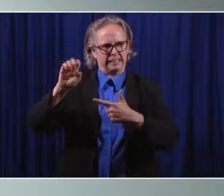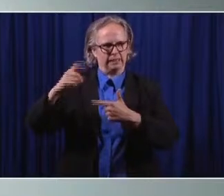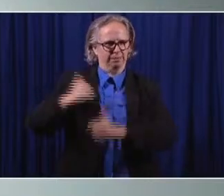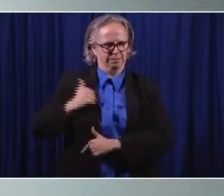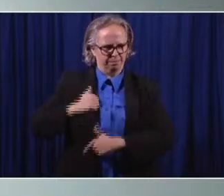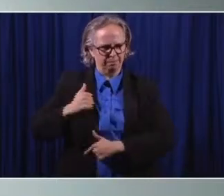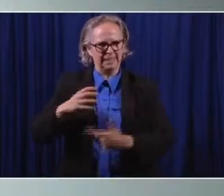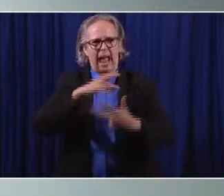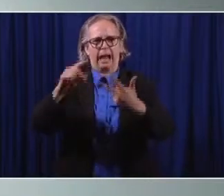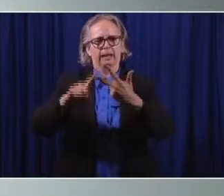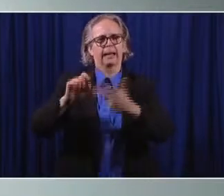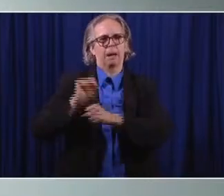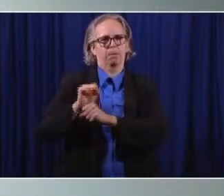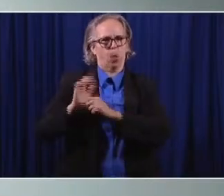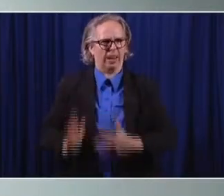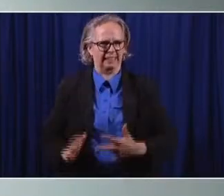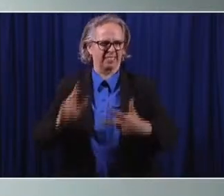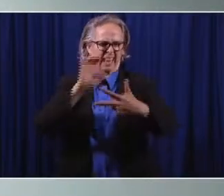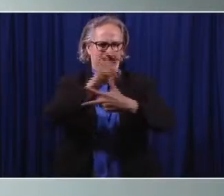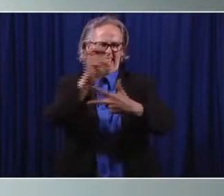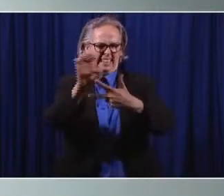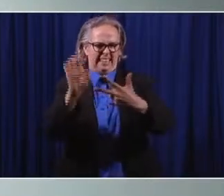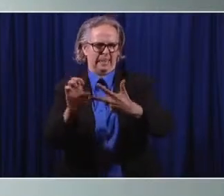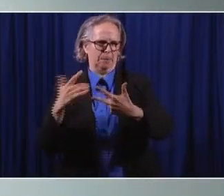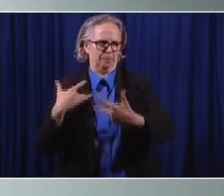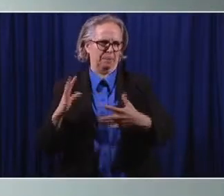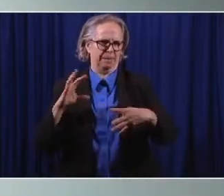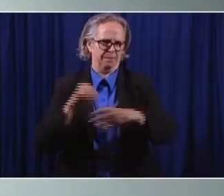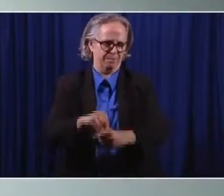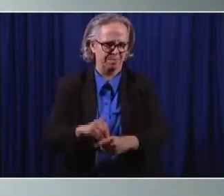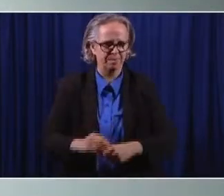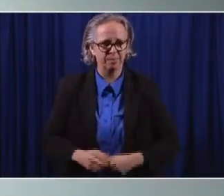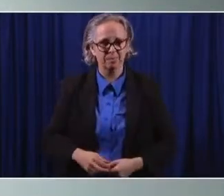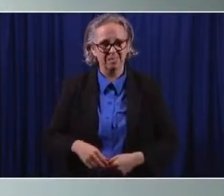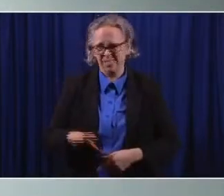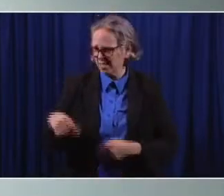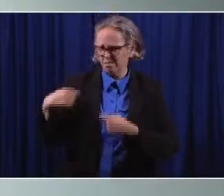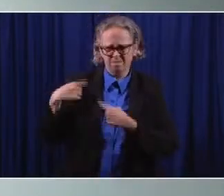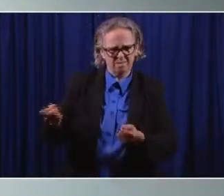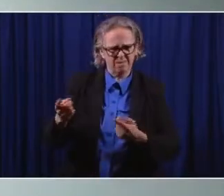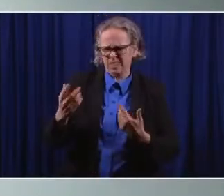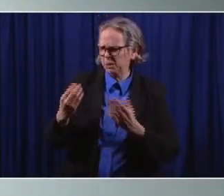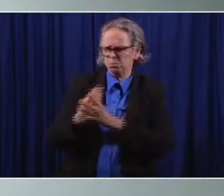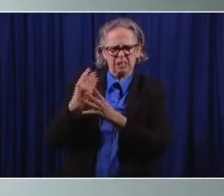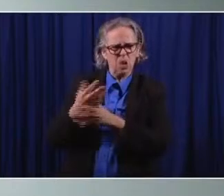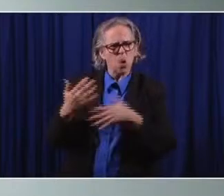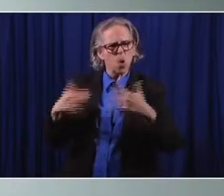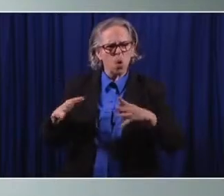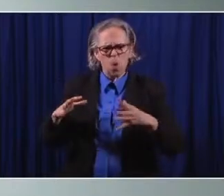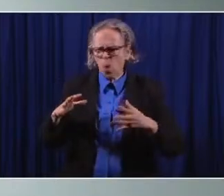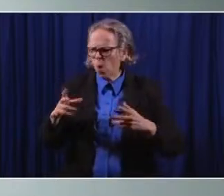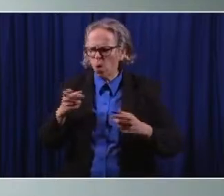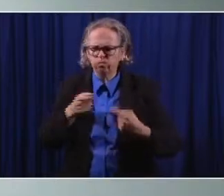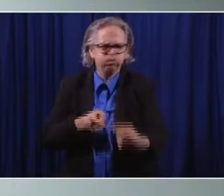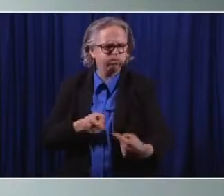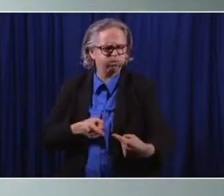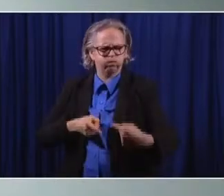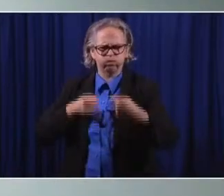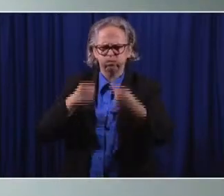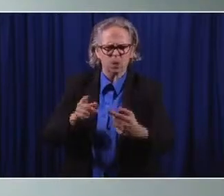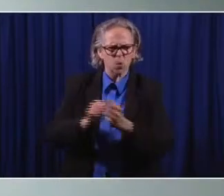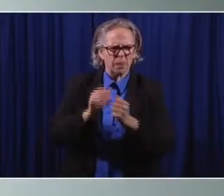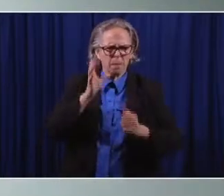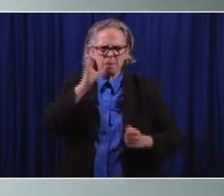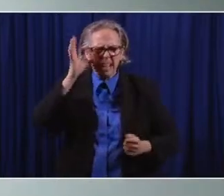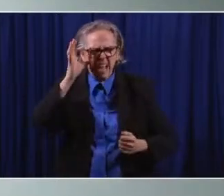the spring, everybody had a pretty tough time. Parents, they developed a greater appreciation for what teachers do.